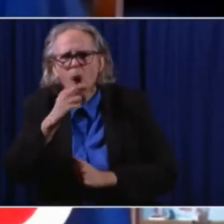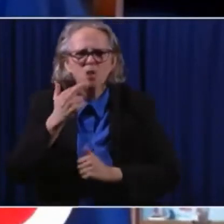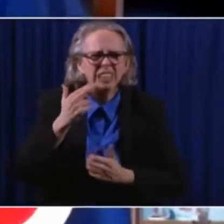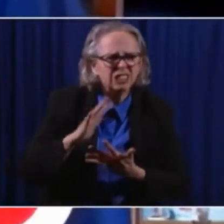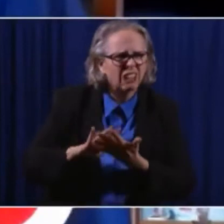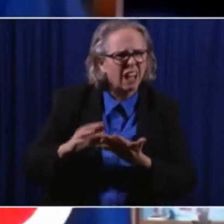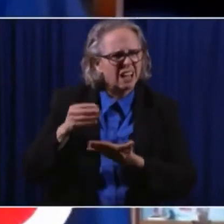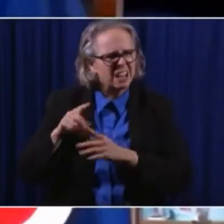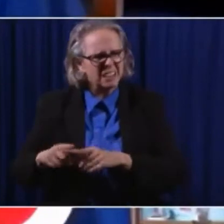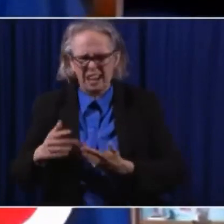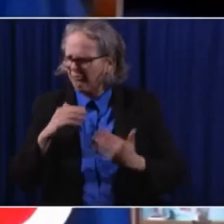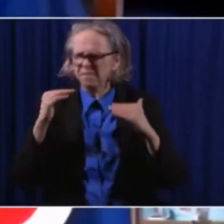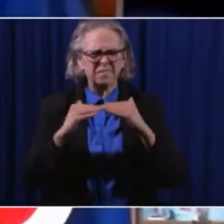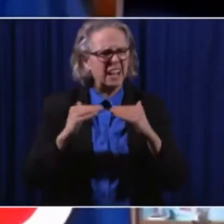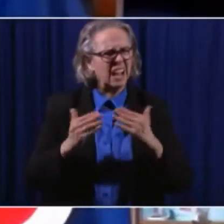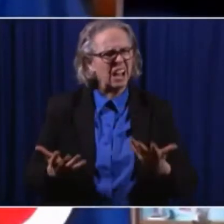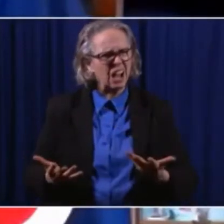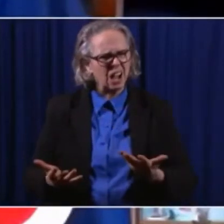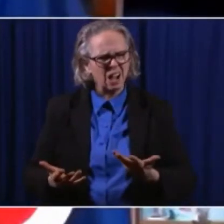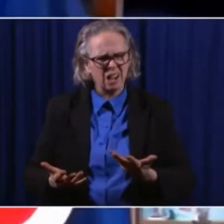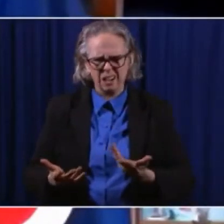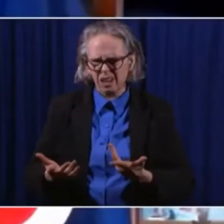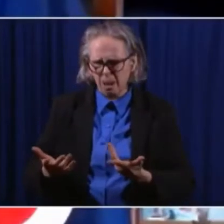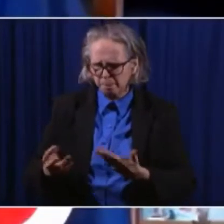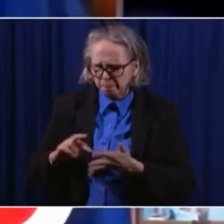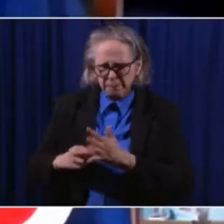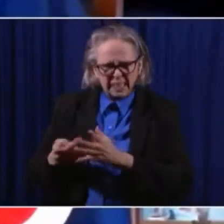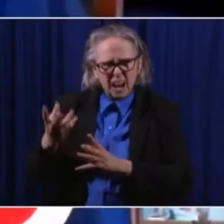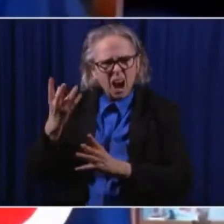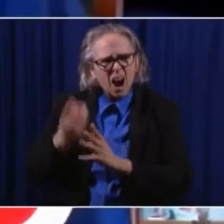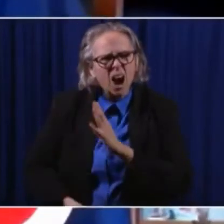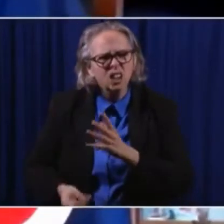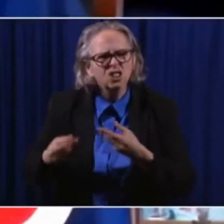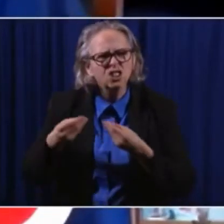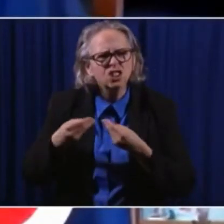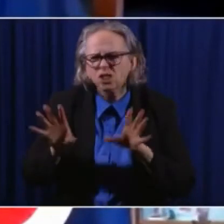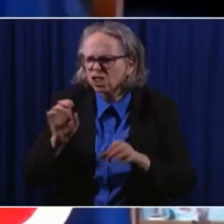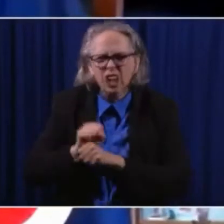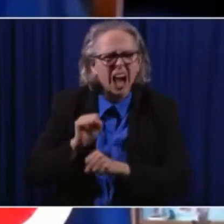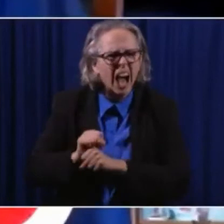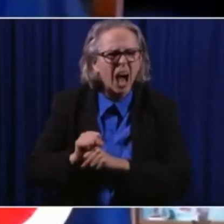we all know this, that the responsibility for the solution lies with all of us.